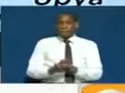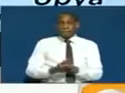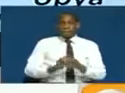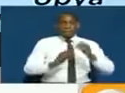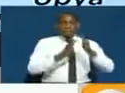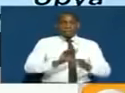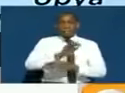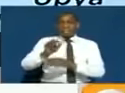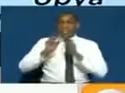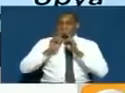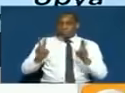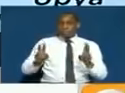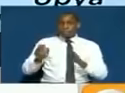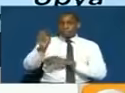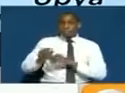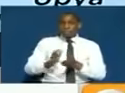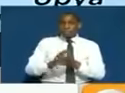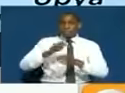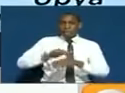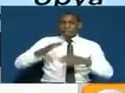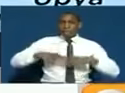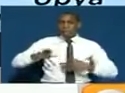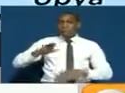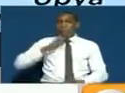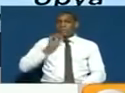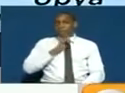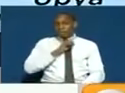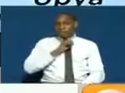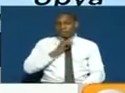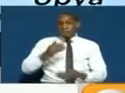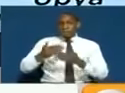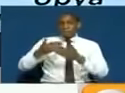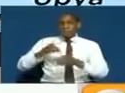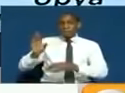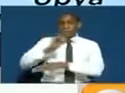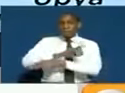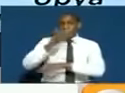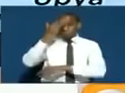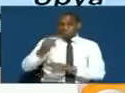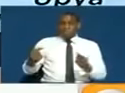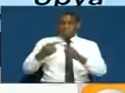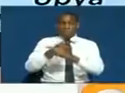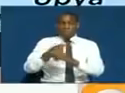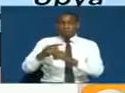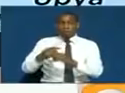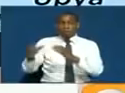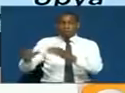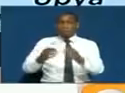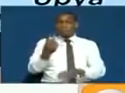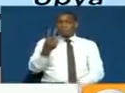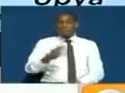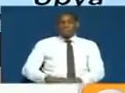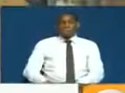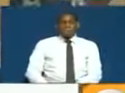Yatani further called for peace in the region after 5 people lost their lives in the last 3 days due to friction between 2 communities.